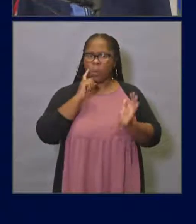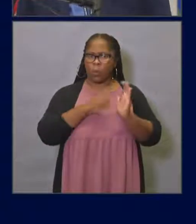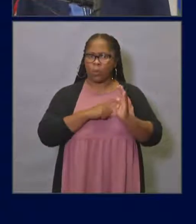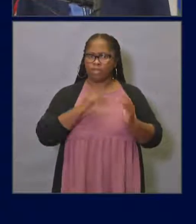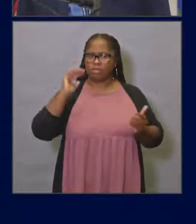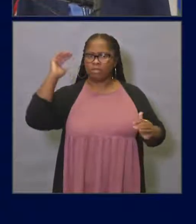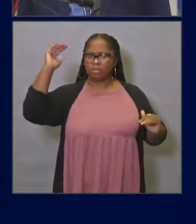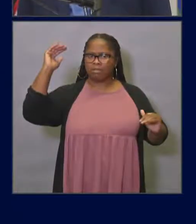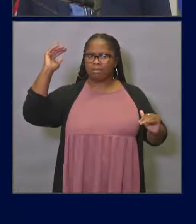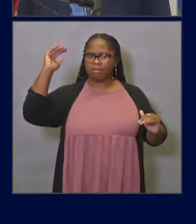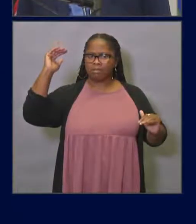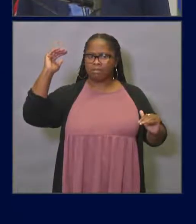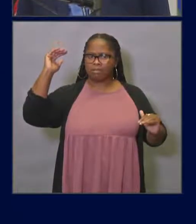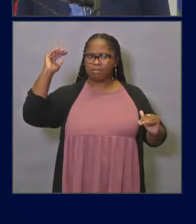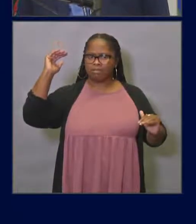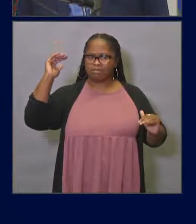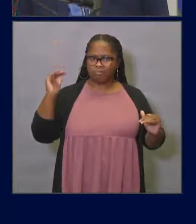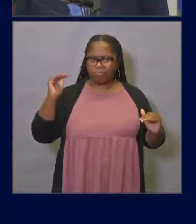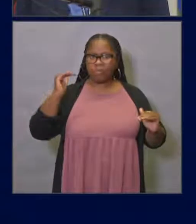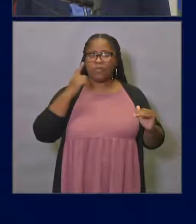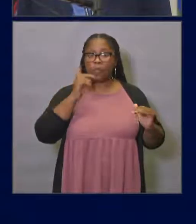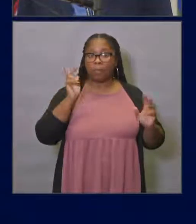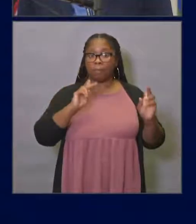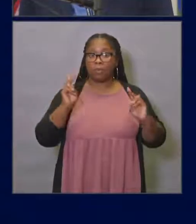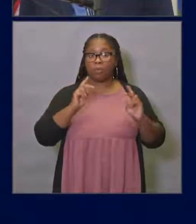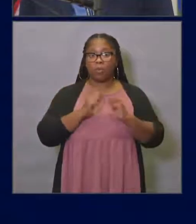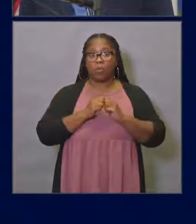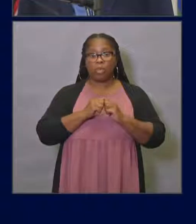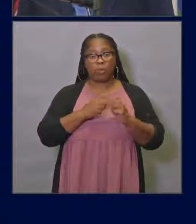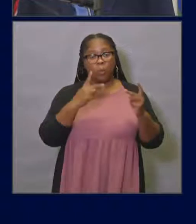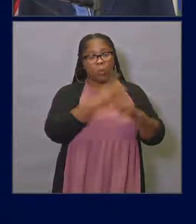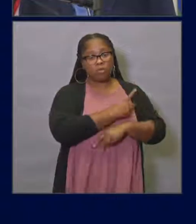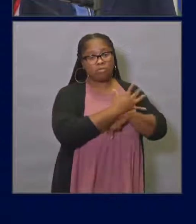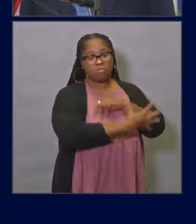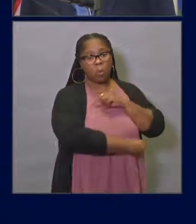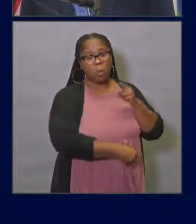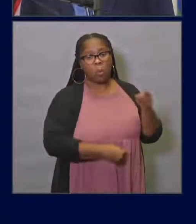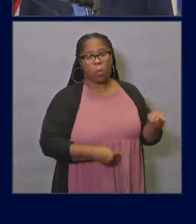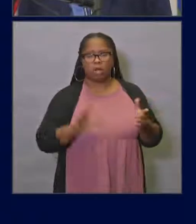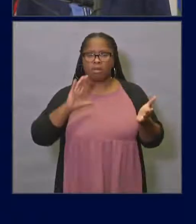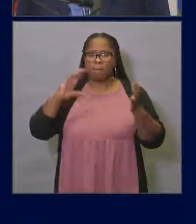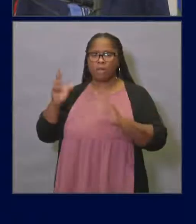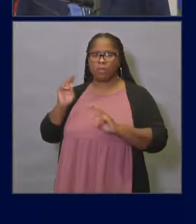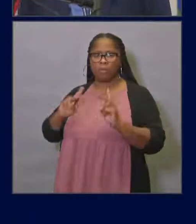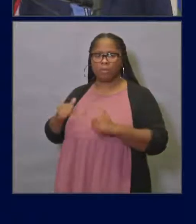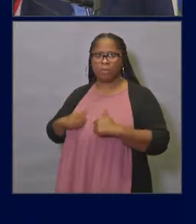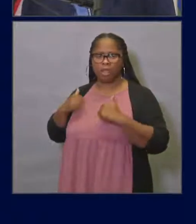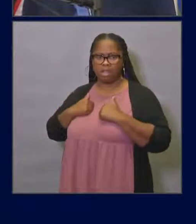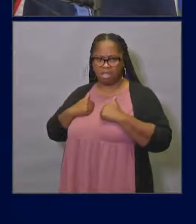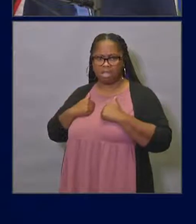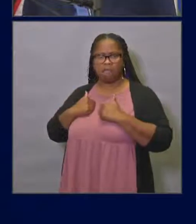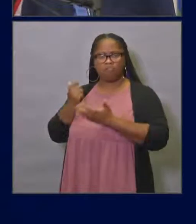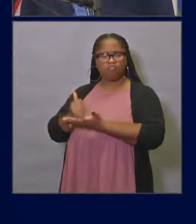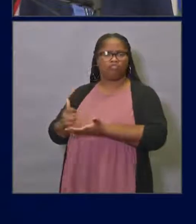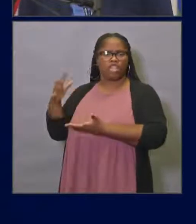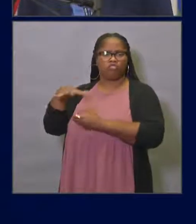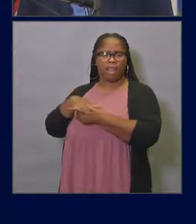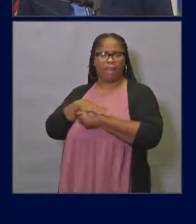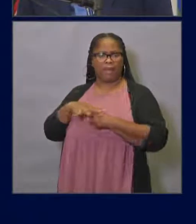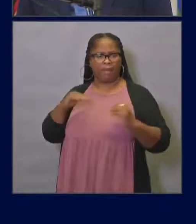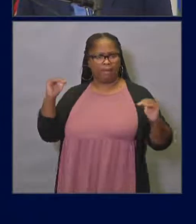in mortality rates among people living in communities with the highest poverty when compared to people living in the areas with the